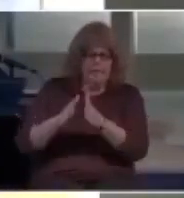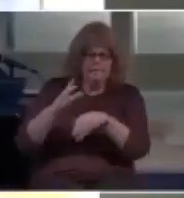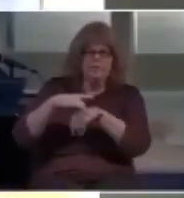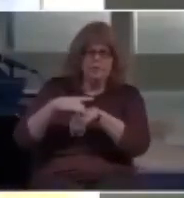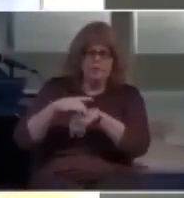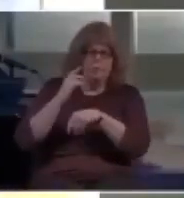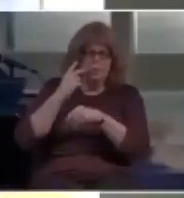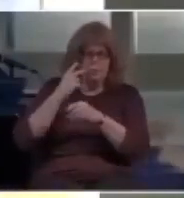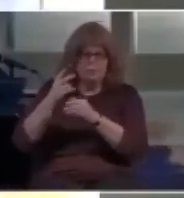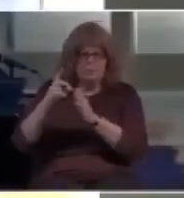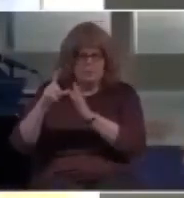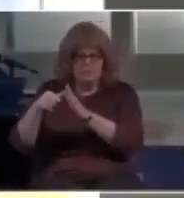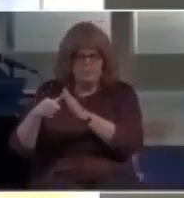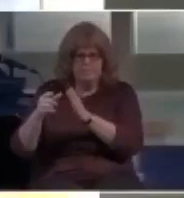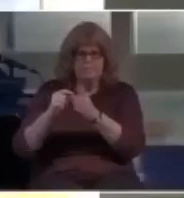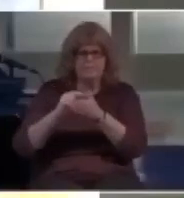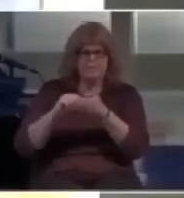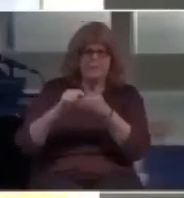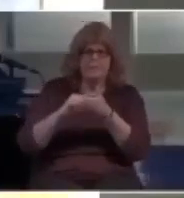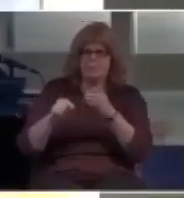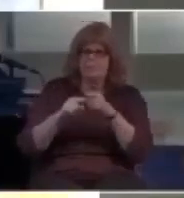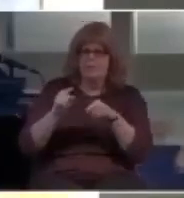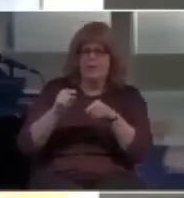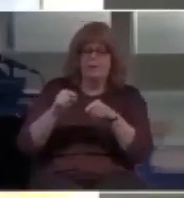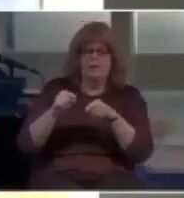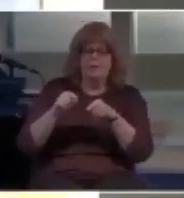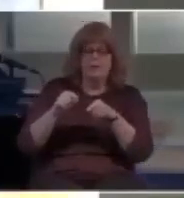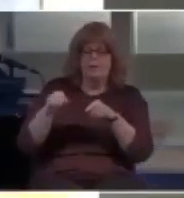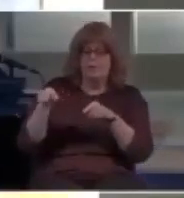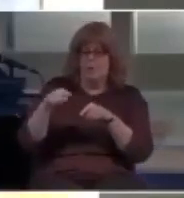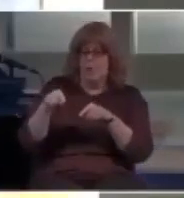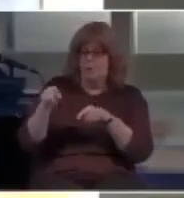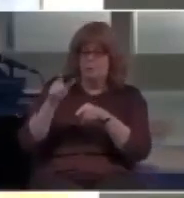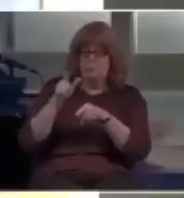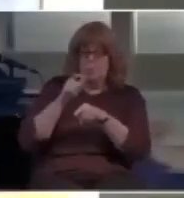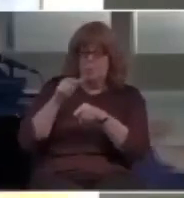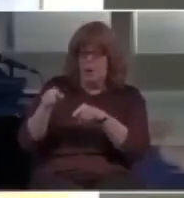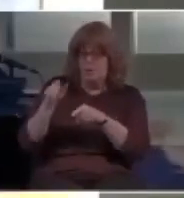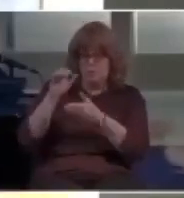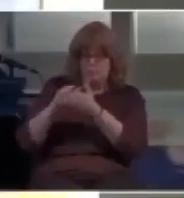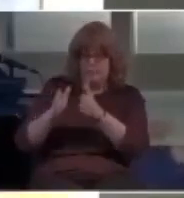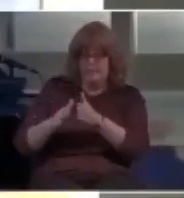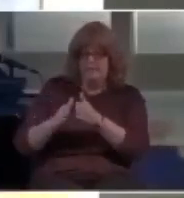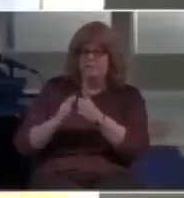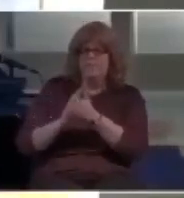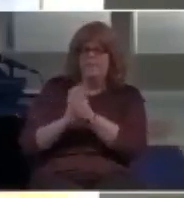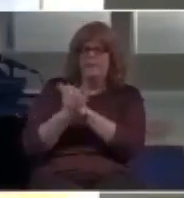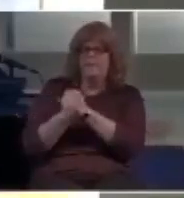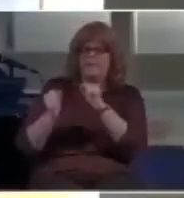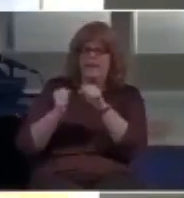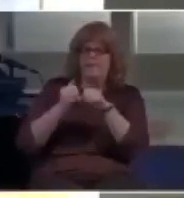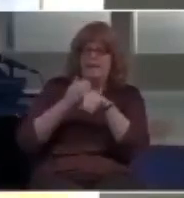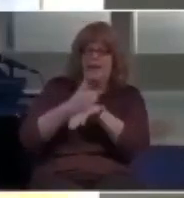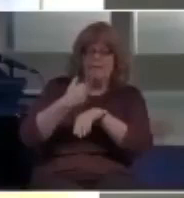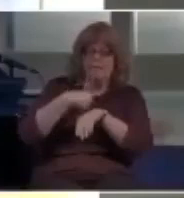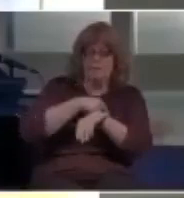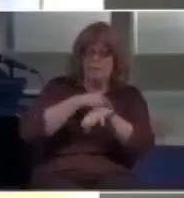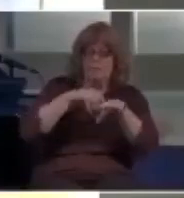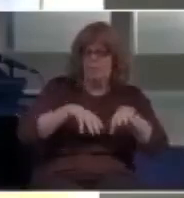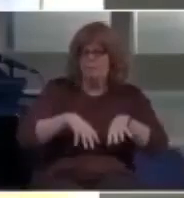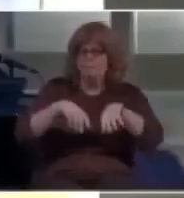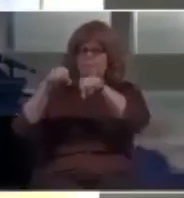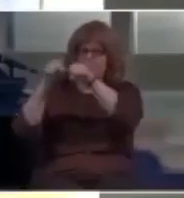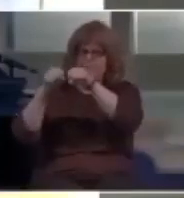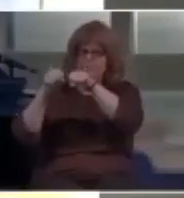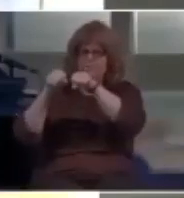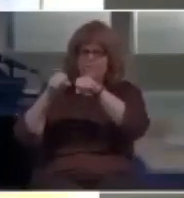read about in this text. But those will be people who will come to faith after we have been caught up in the air in what